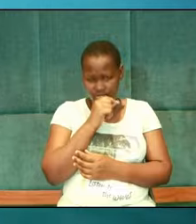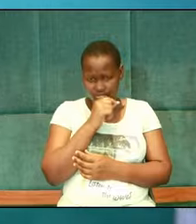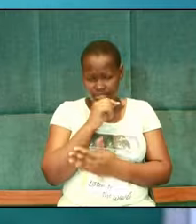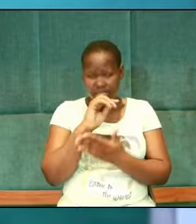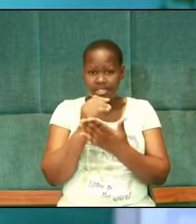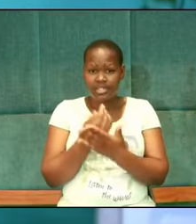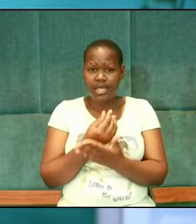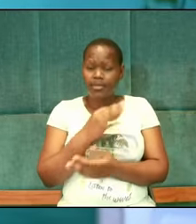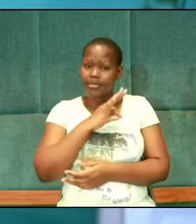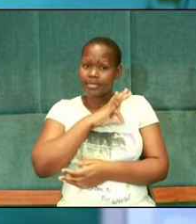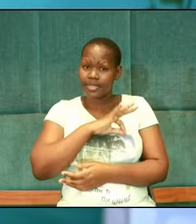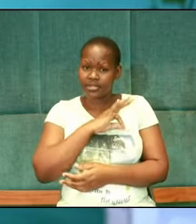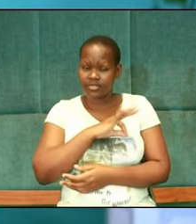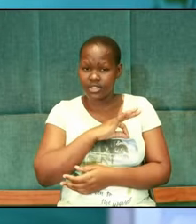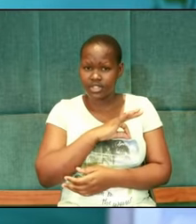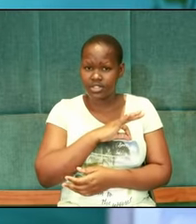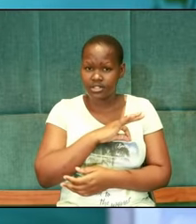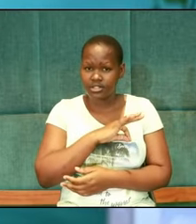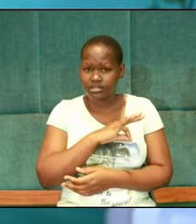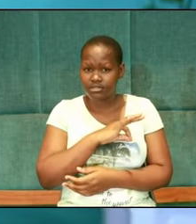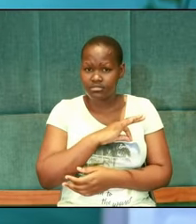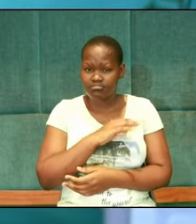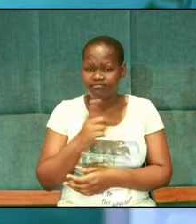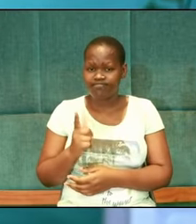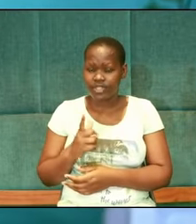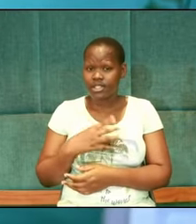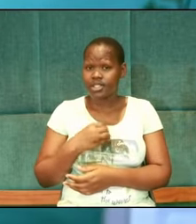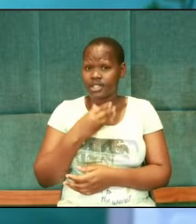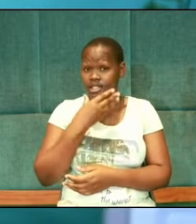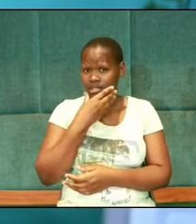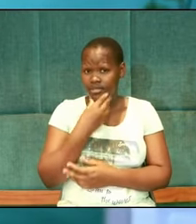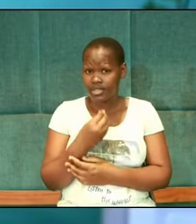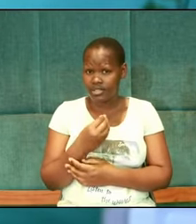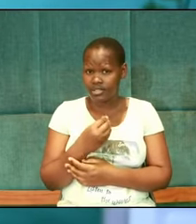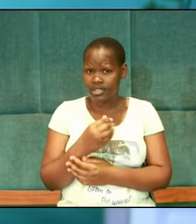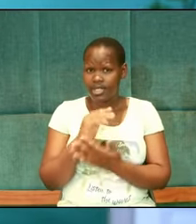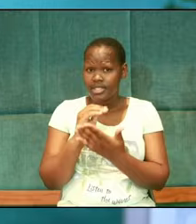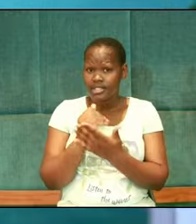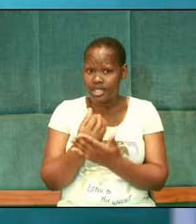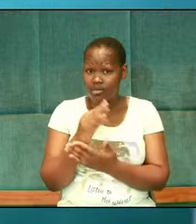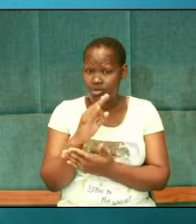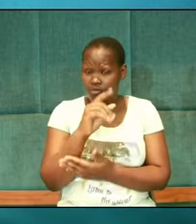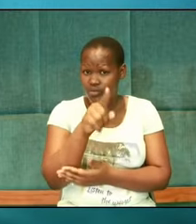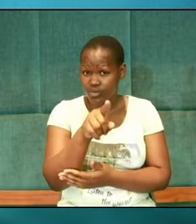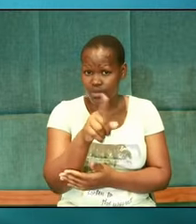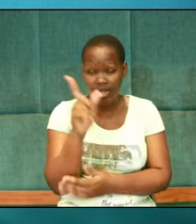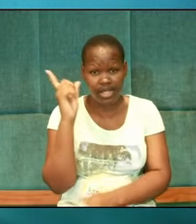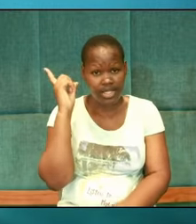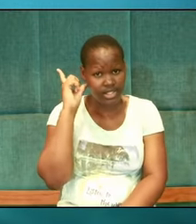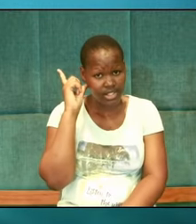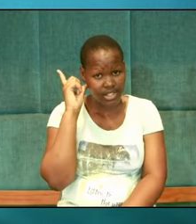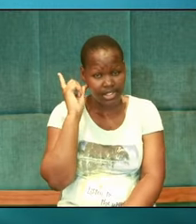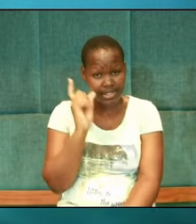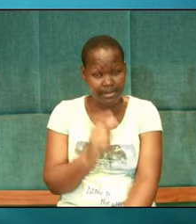of pursuing knowledge. Ladies and gentlemen, some of you are listening.